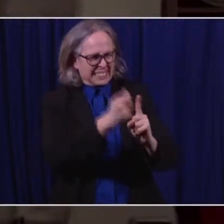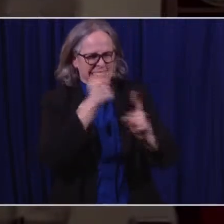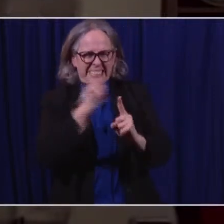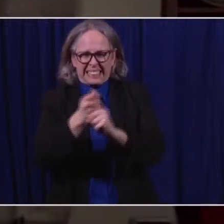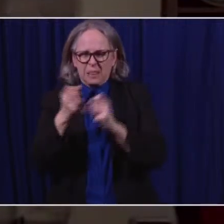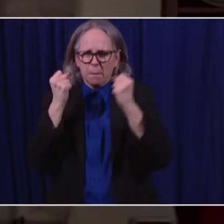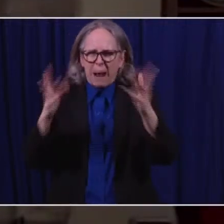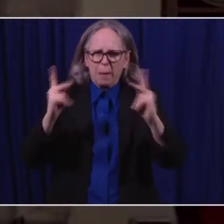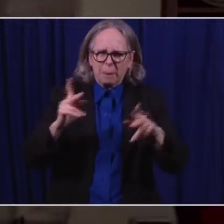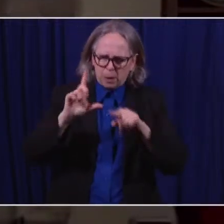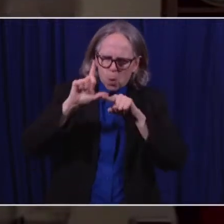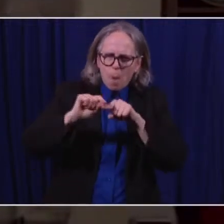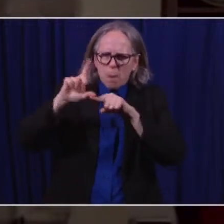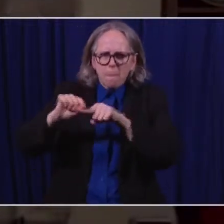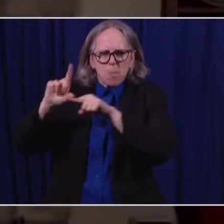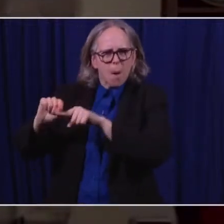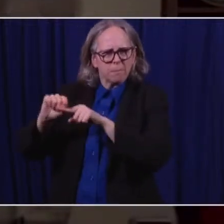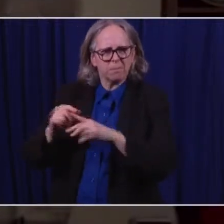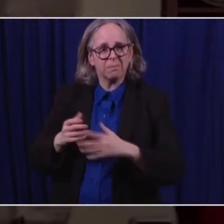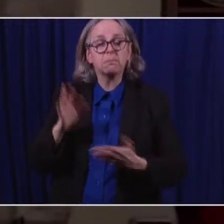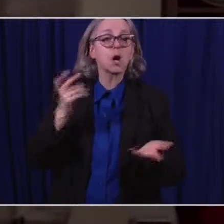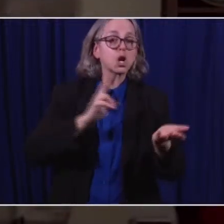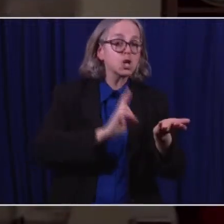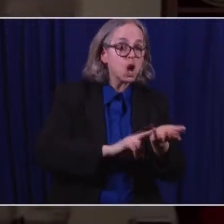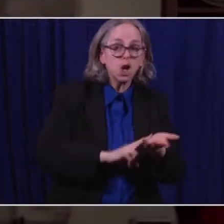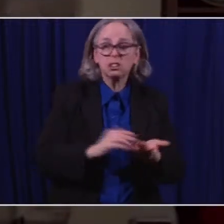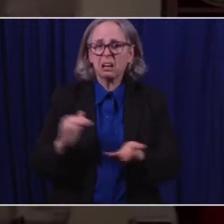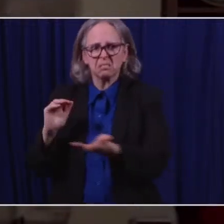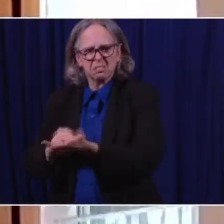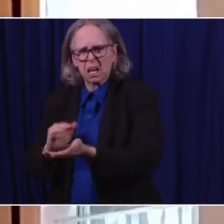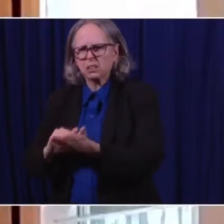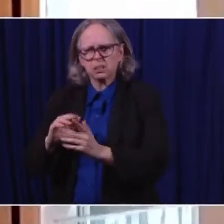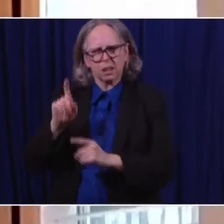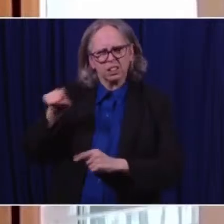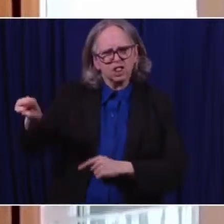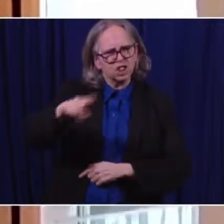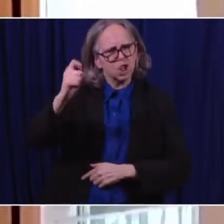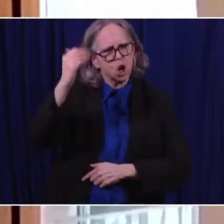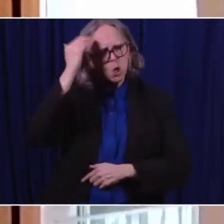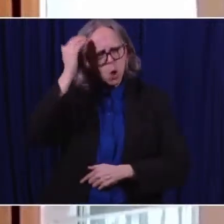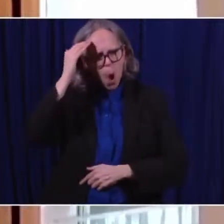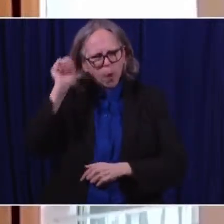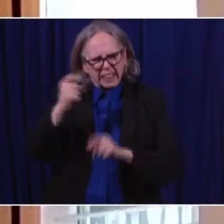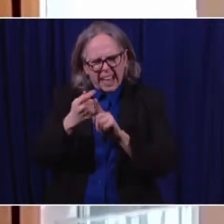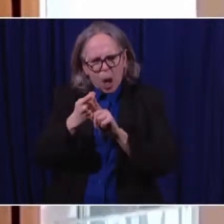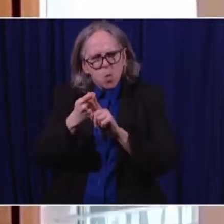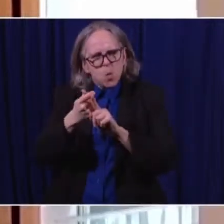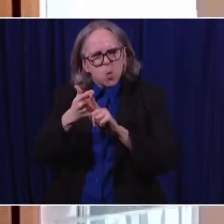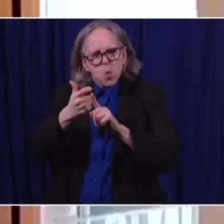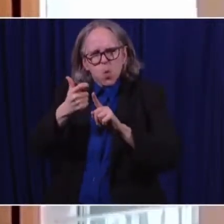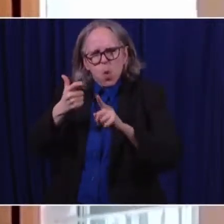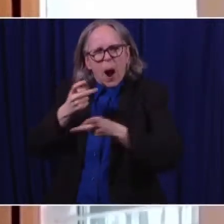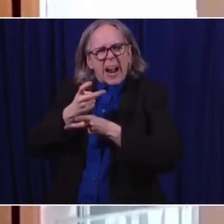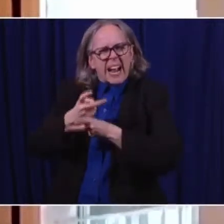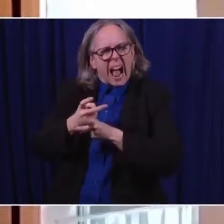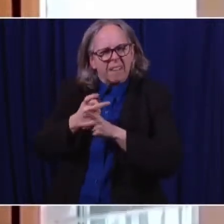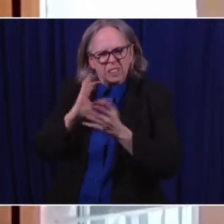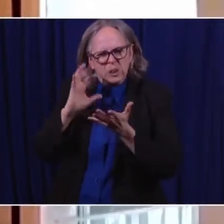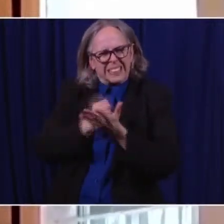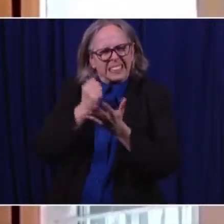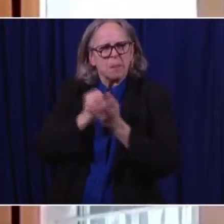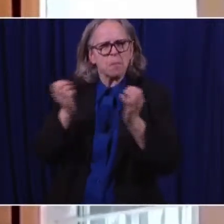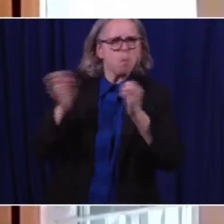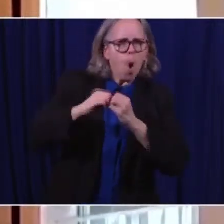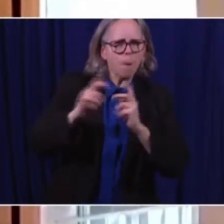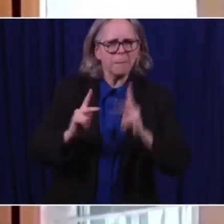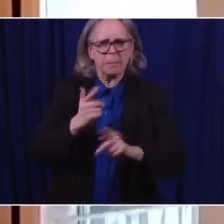is mindful of that. So I'll turn it back to you. Certainly, Governor. Thank you. Well, as you pointed out, it's clearly important to